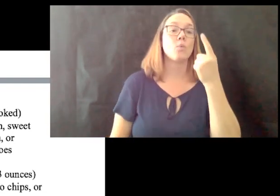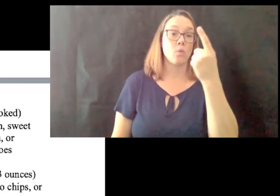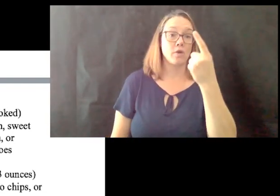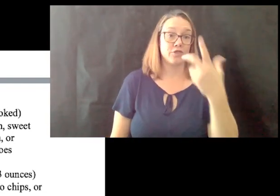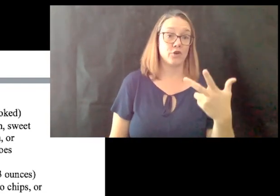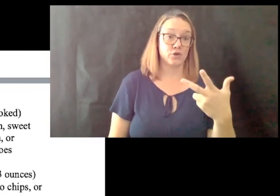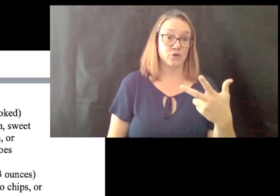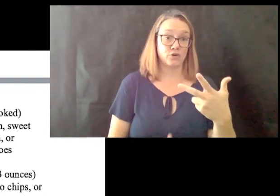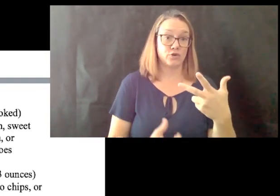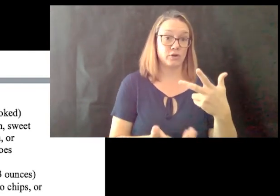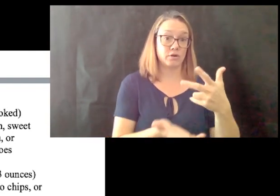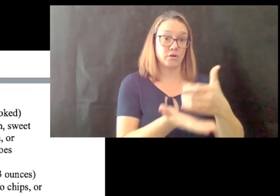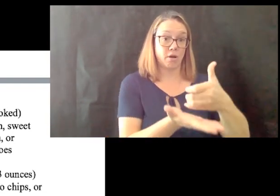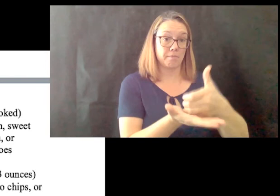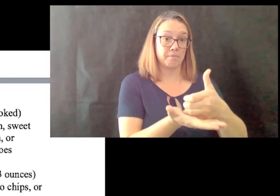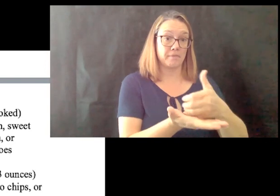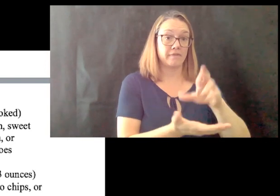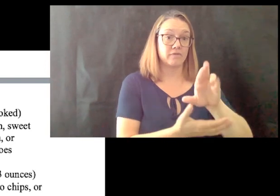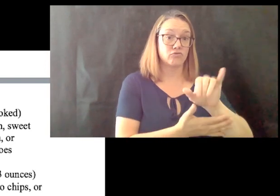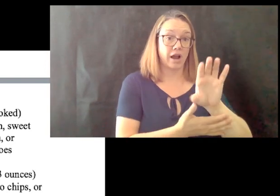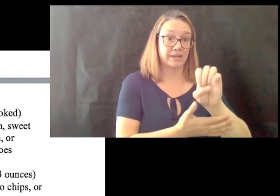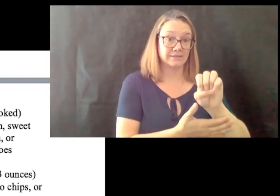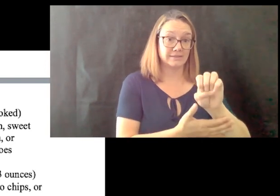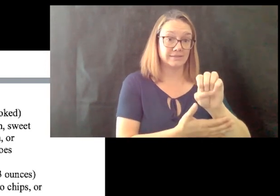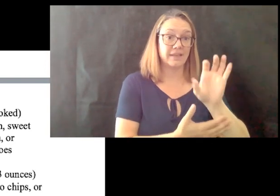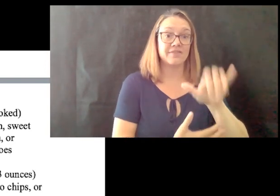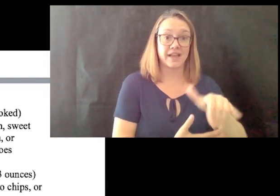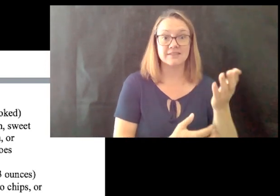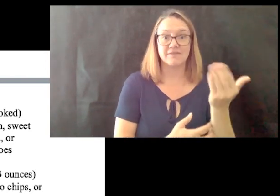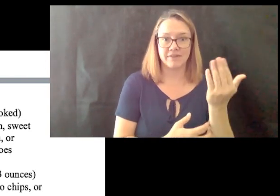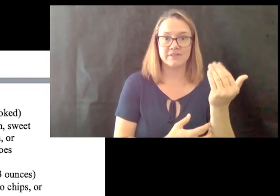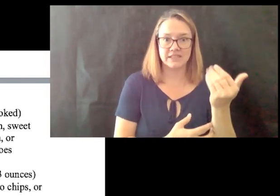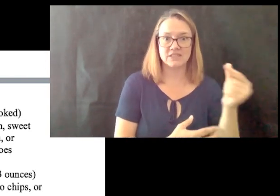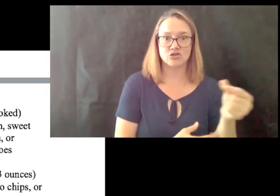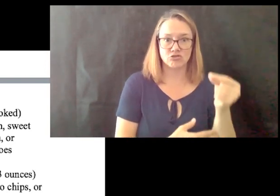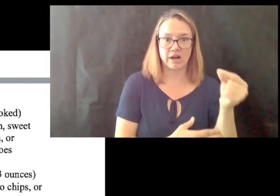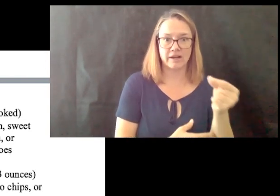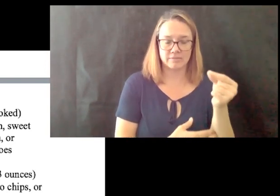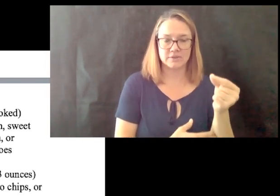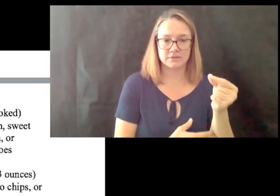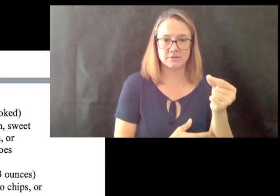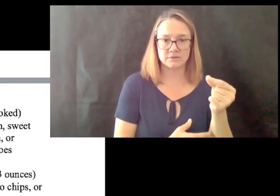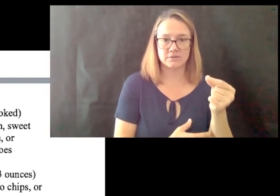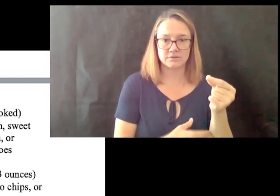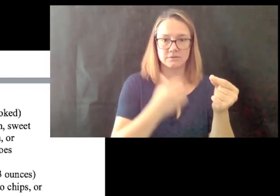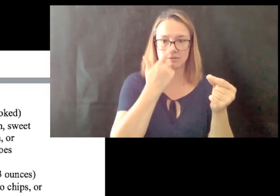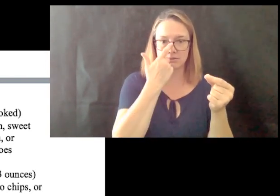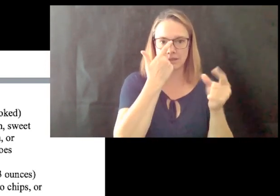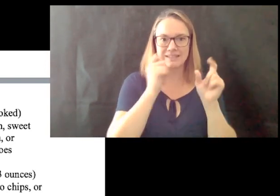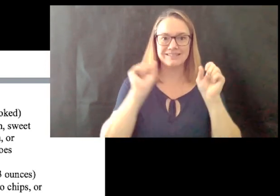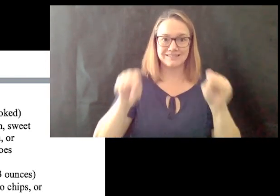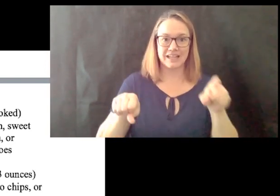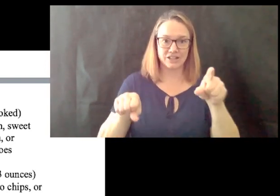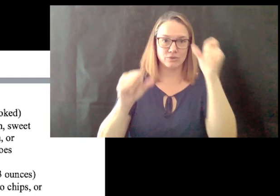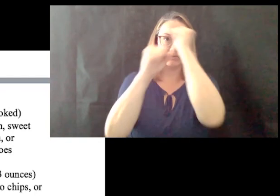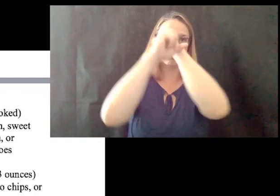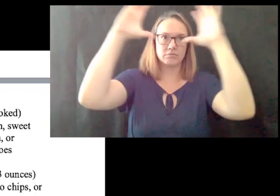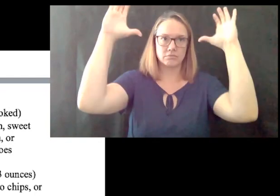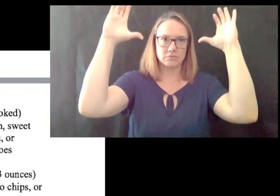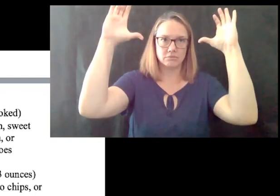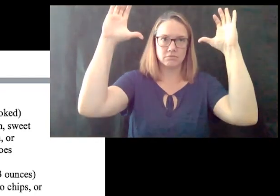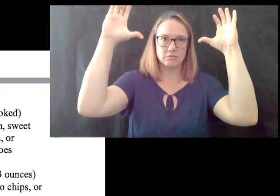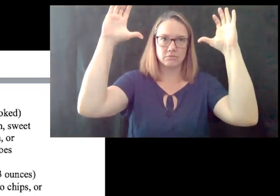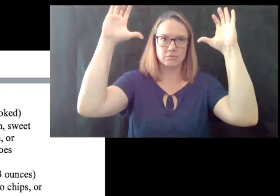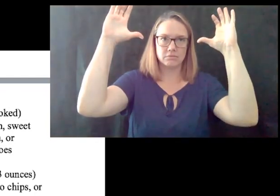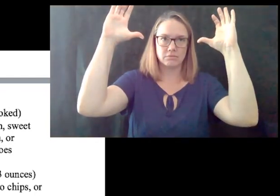So 1/3 cup of rice is equivalent to 15 grams. And so can anybody visualize